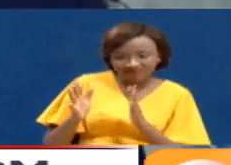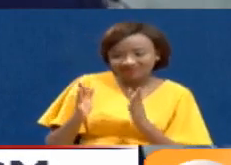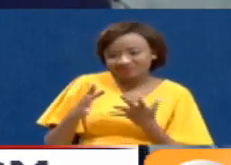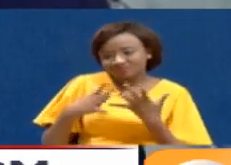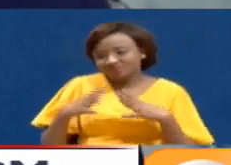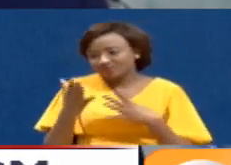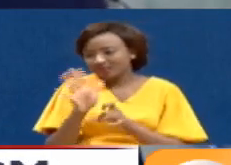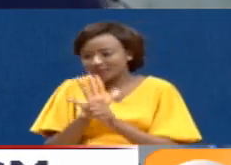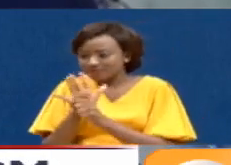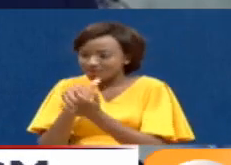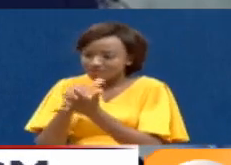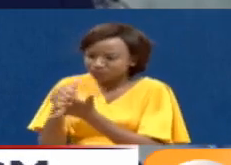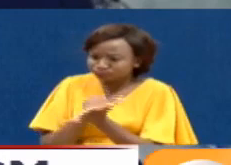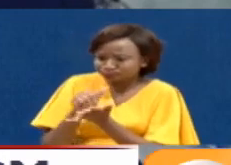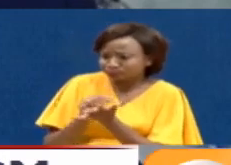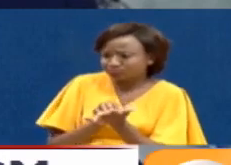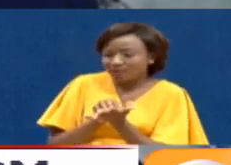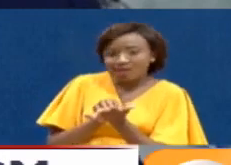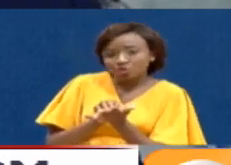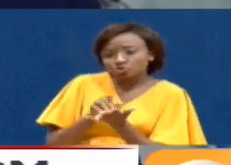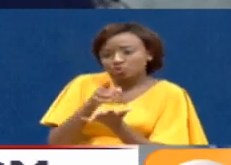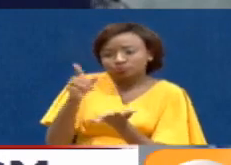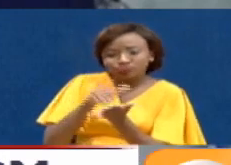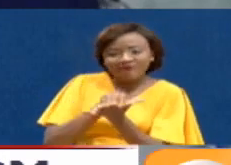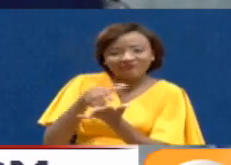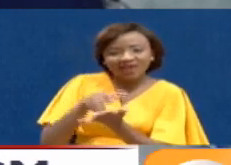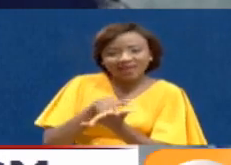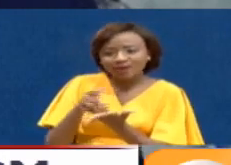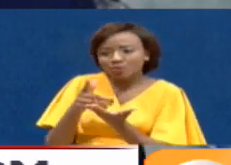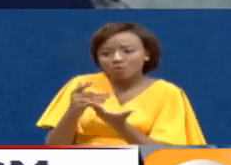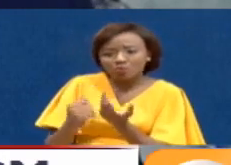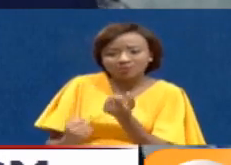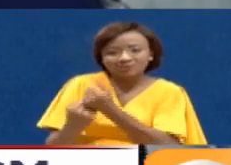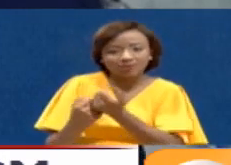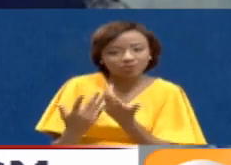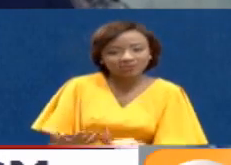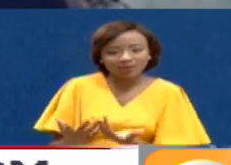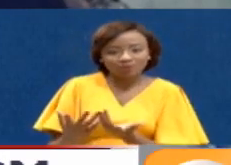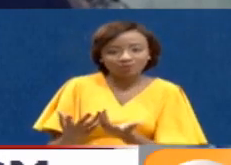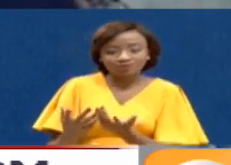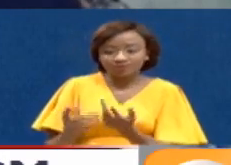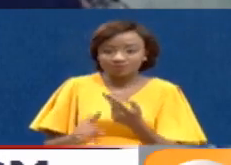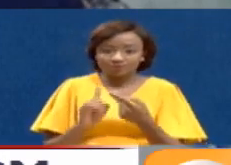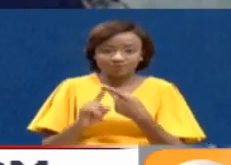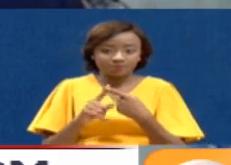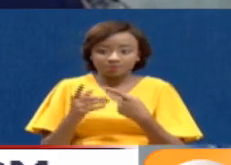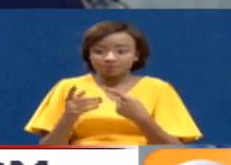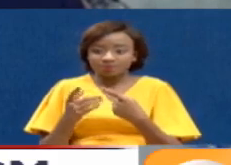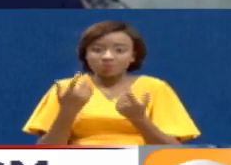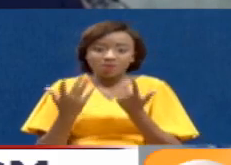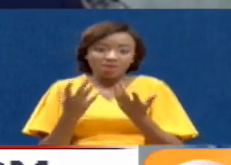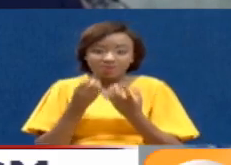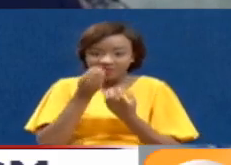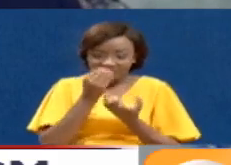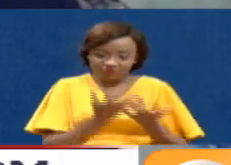vulnerable. How can we cushion them? That is, we start addressing questions like easing the movement of